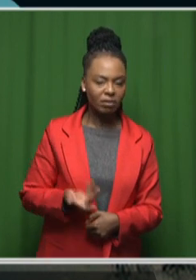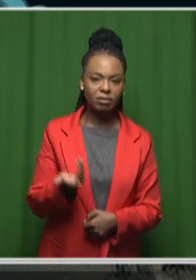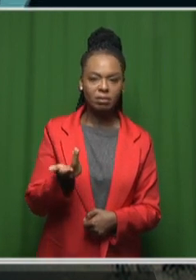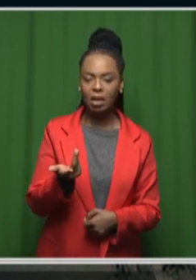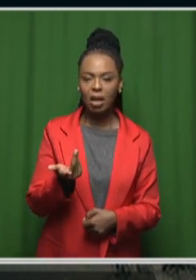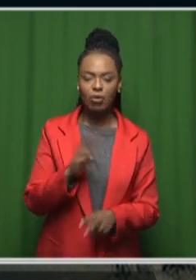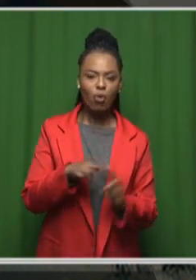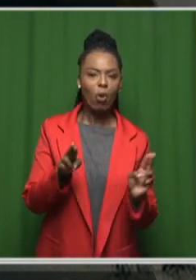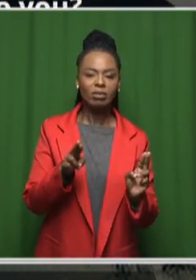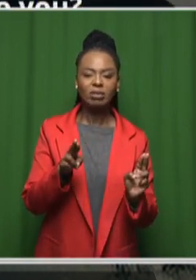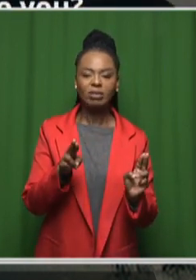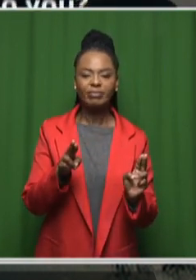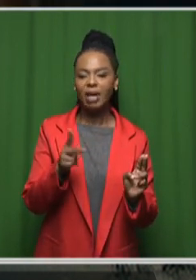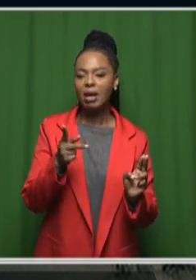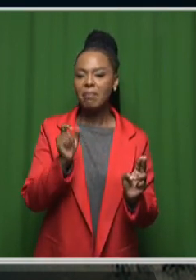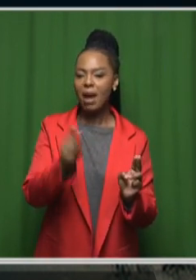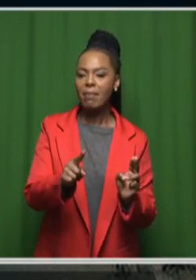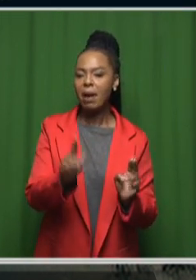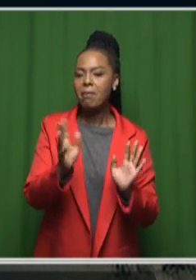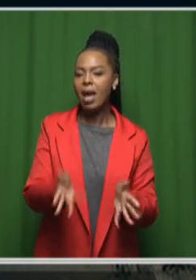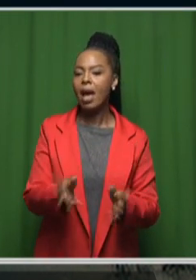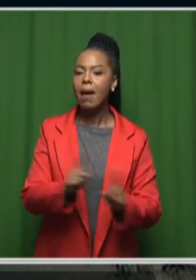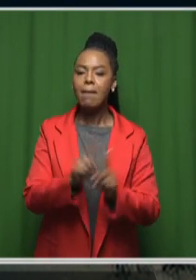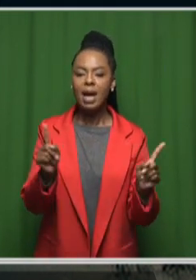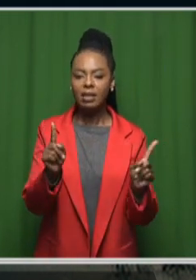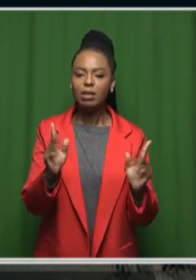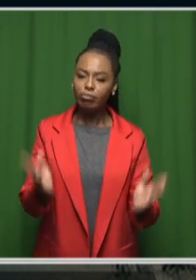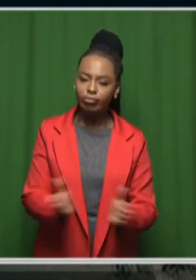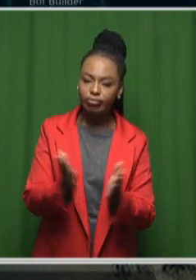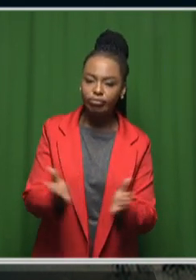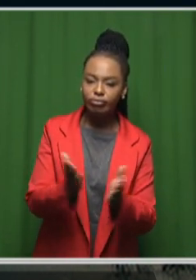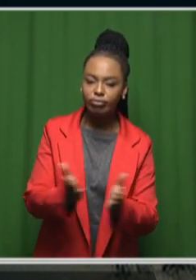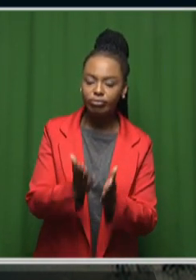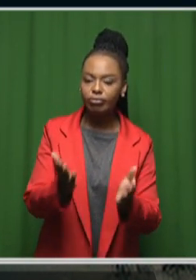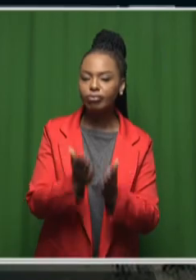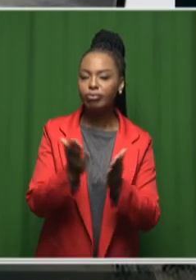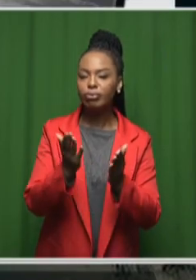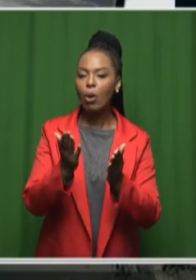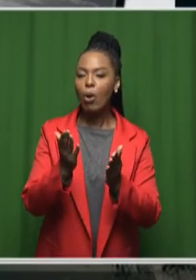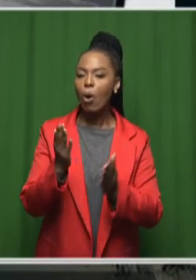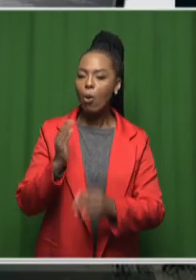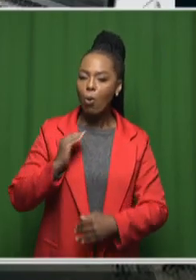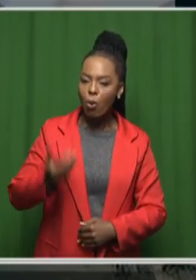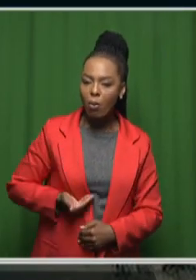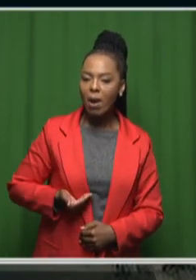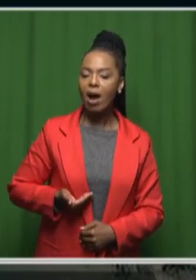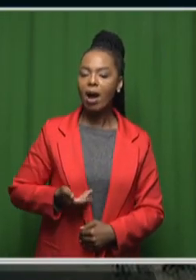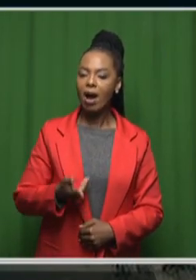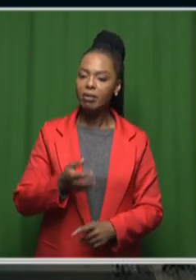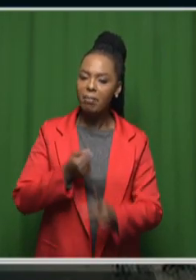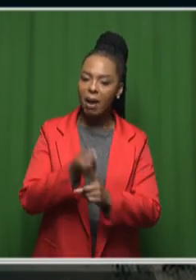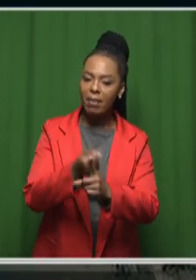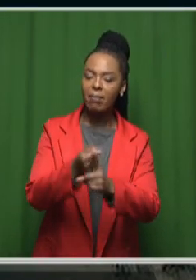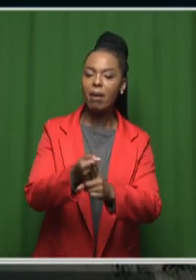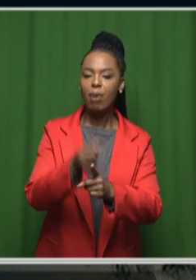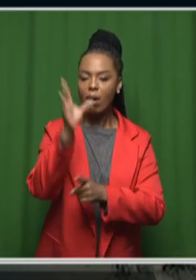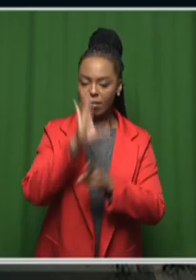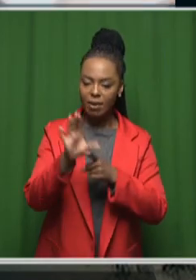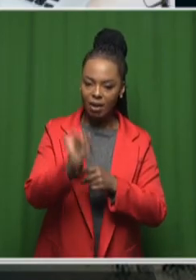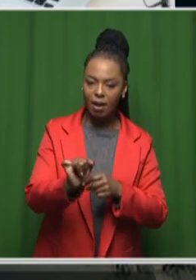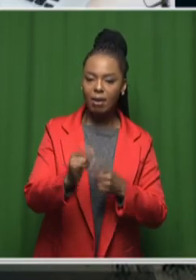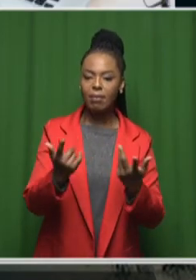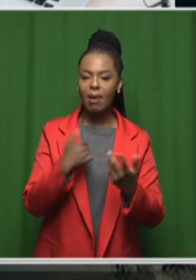not necessarily on that front, but in terms of like encouraging women to pursue paths, I think it's really about